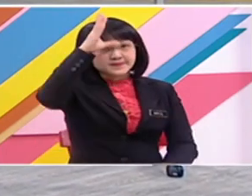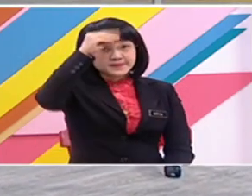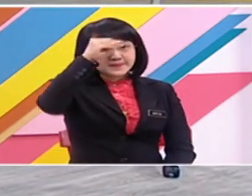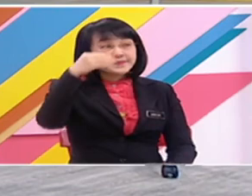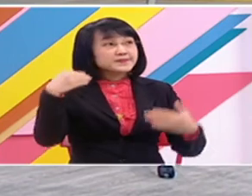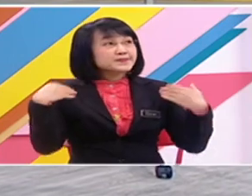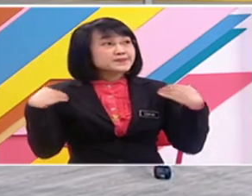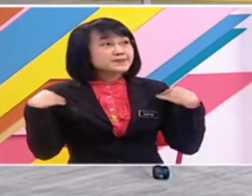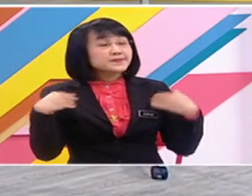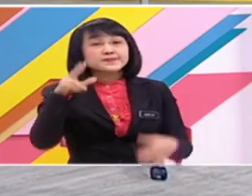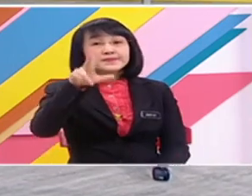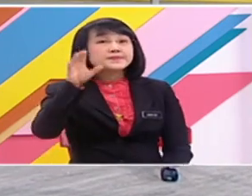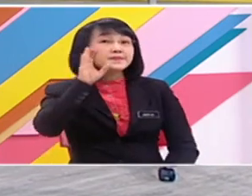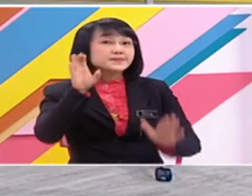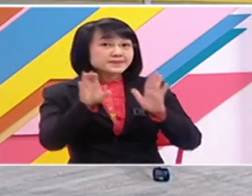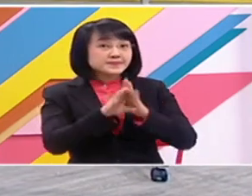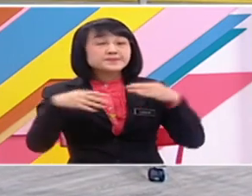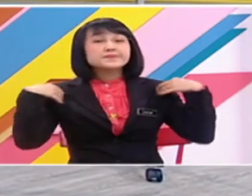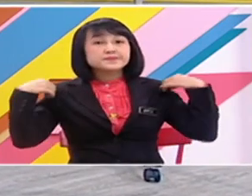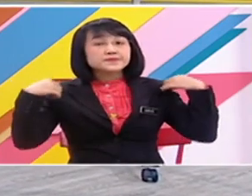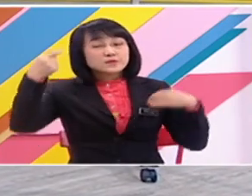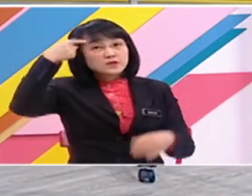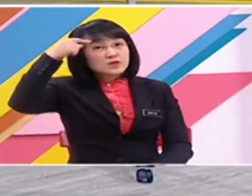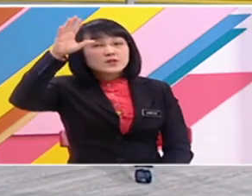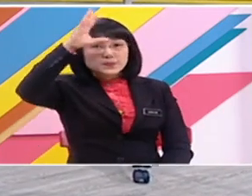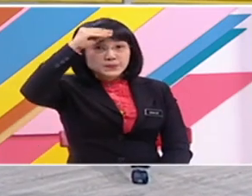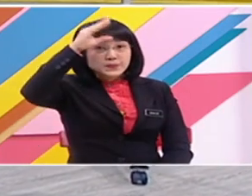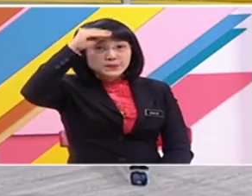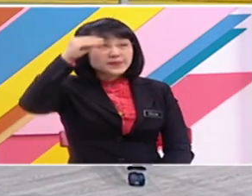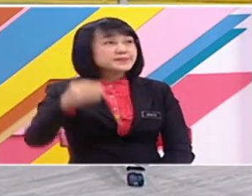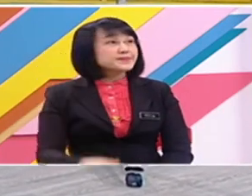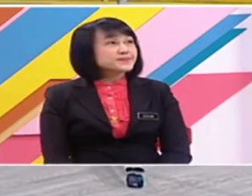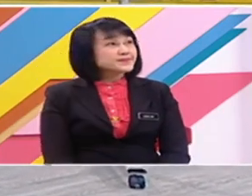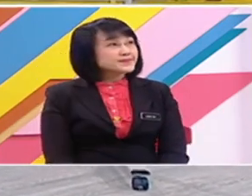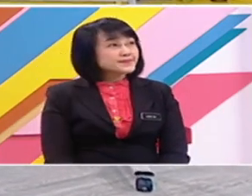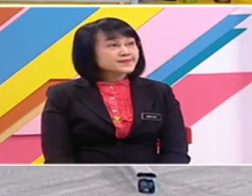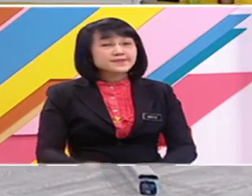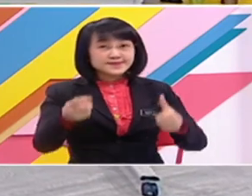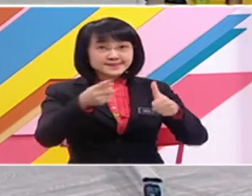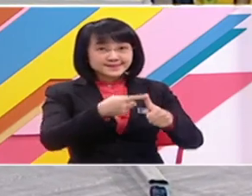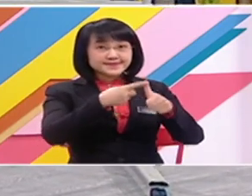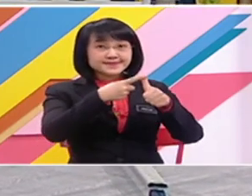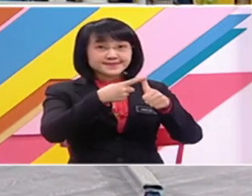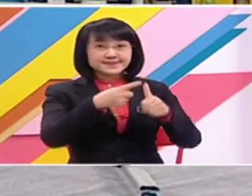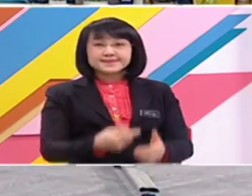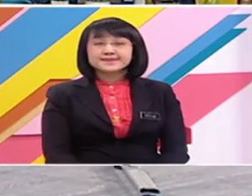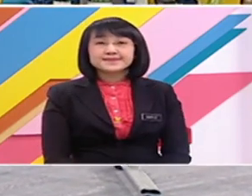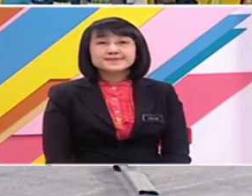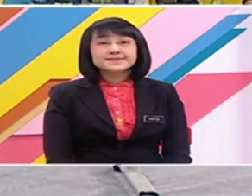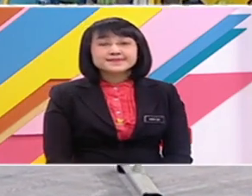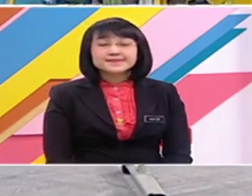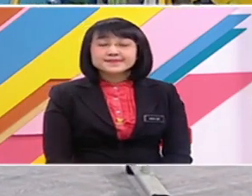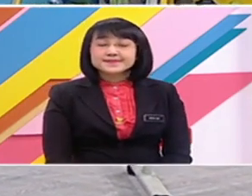three pictures of clothes. Okay. Mm-hmm. The first one. The first one is